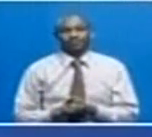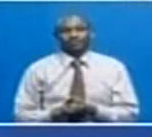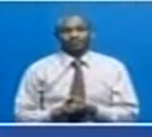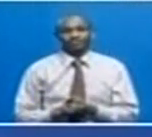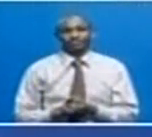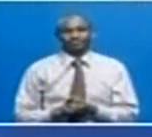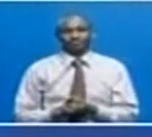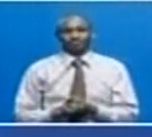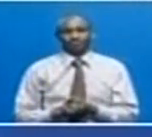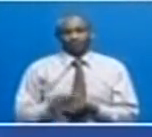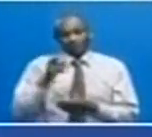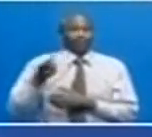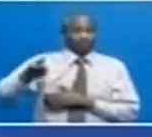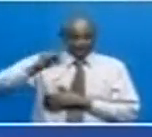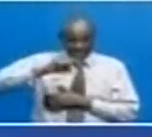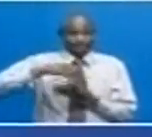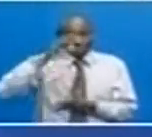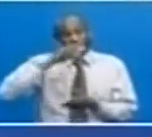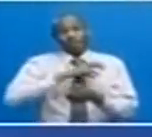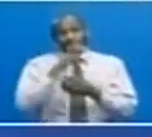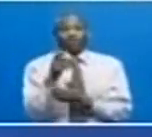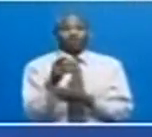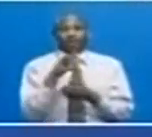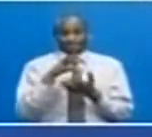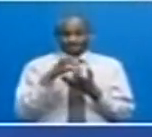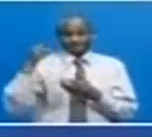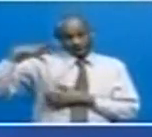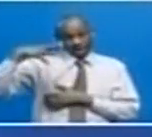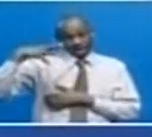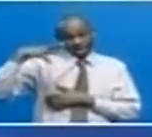of adding more power to our